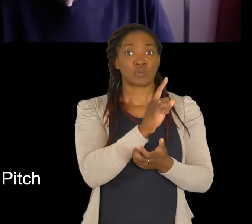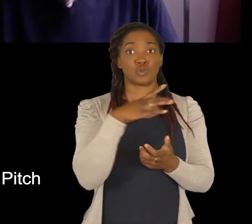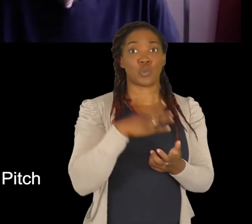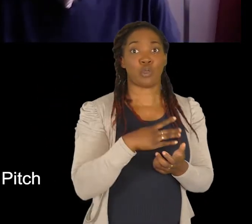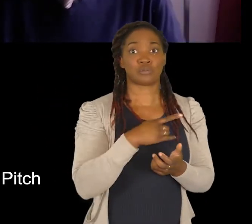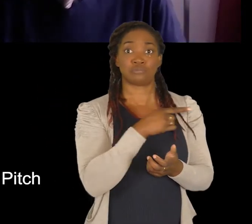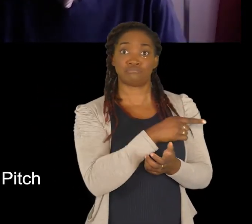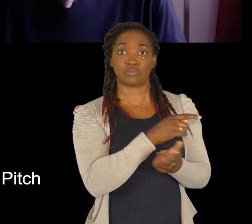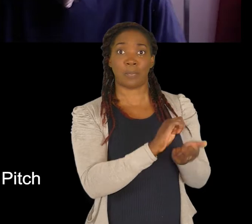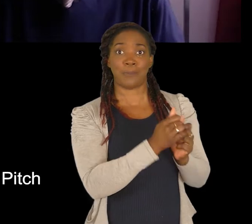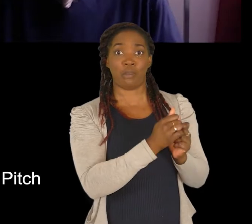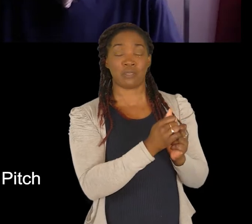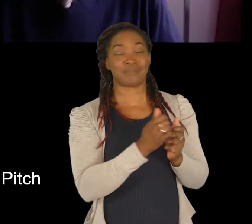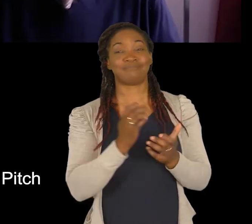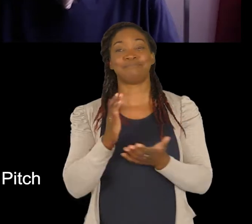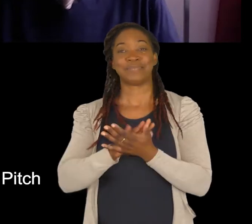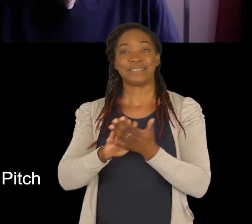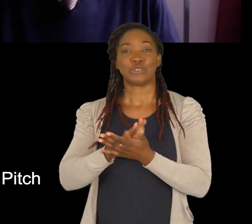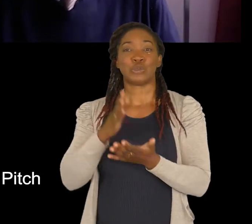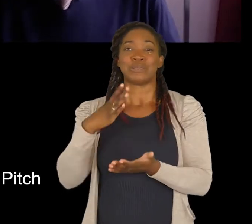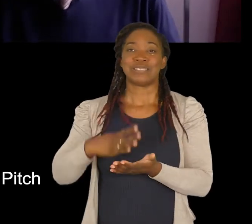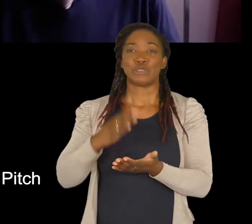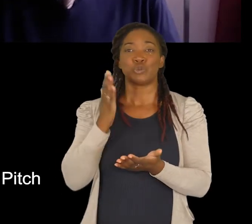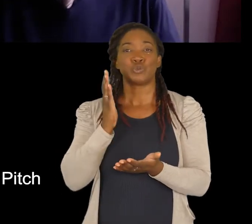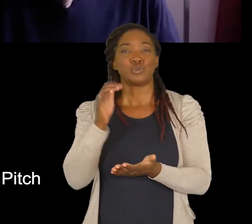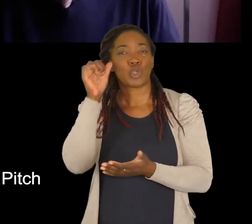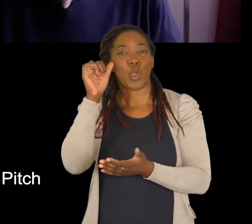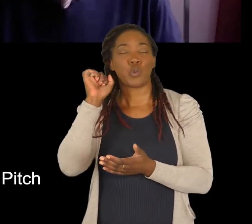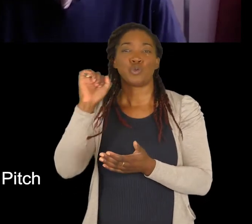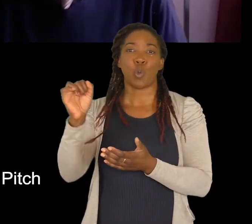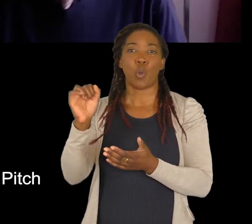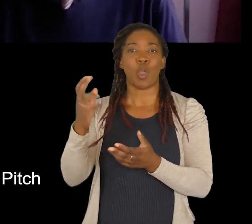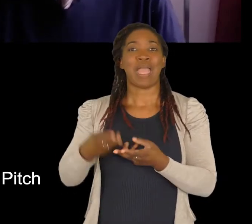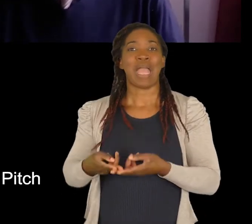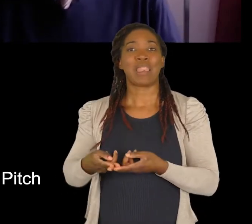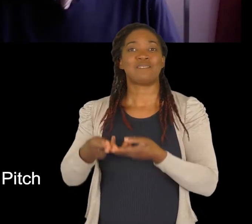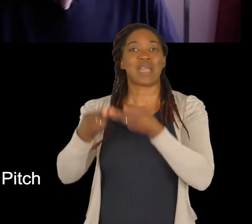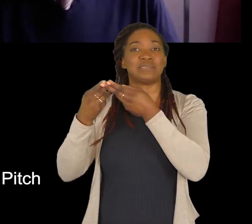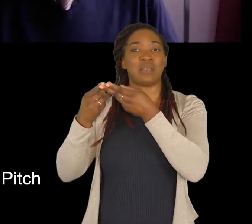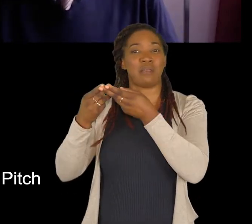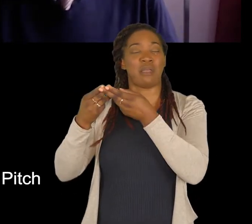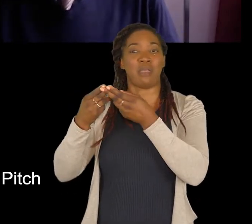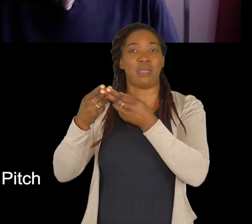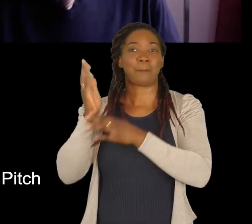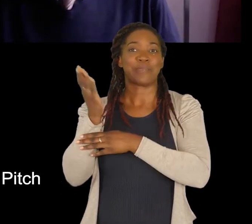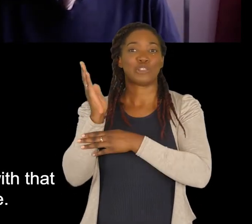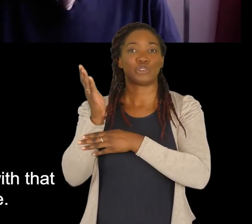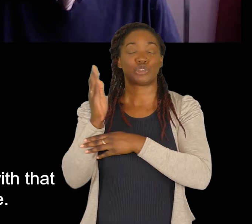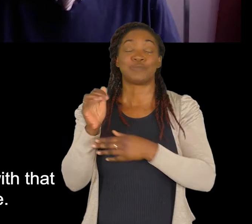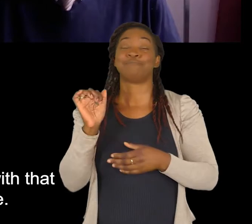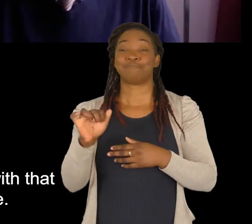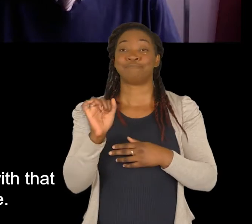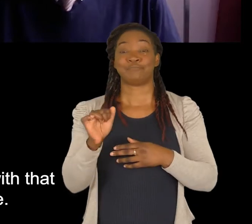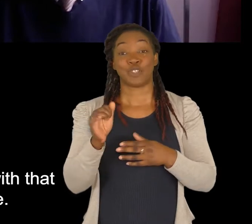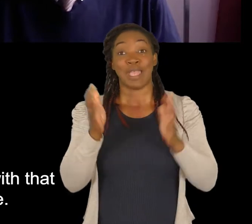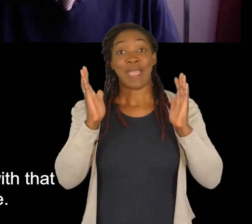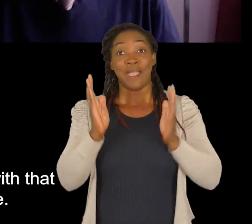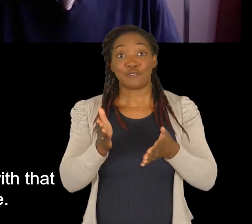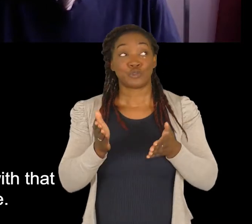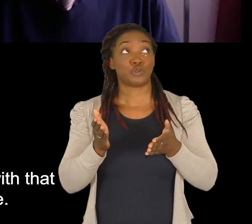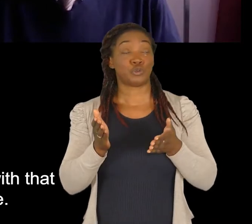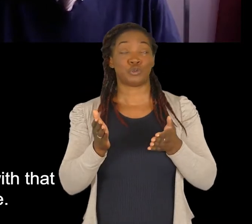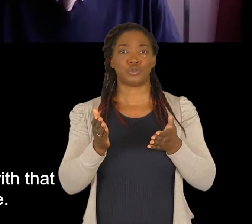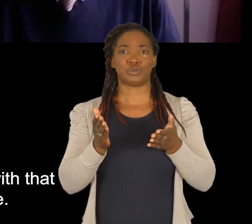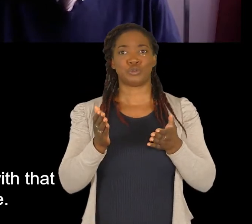that's like, you need to know what your elevator pitch is. I Absolutely. love the whole idea of futurizing. You've got to be able to